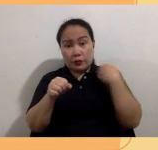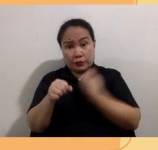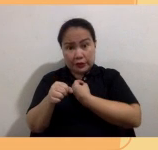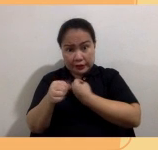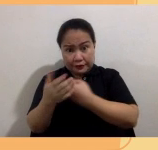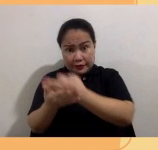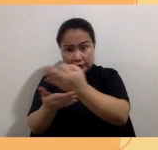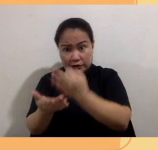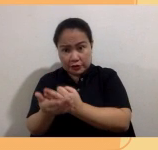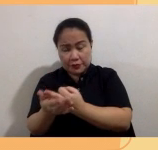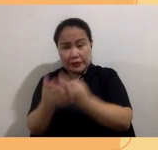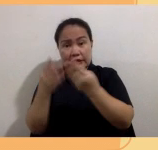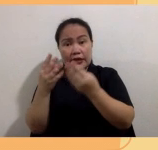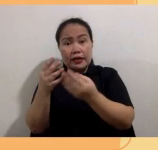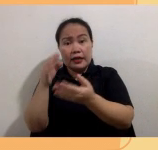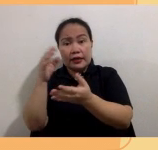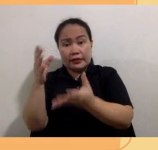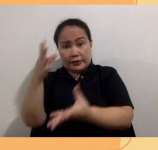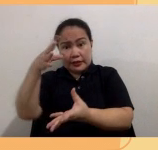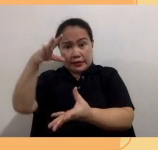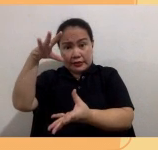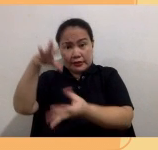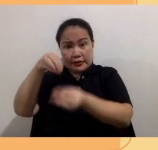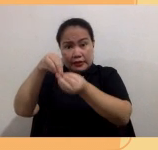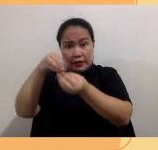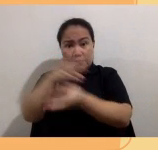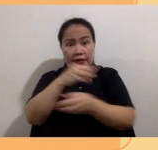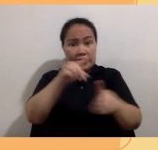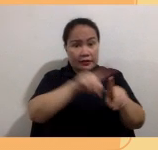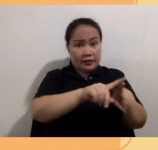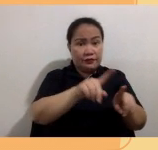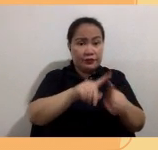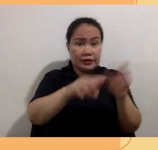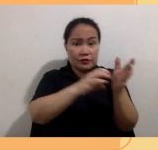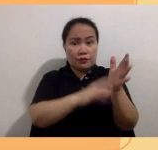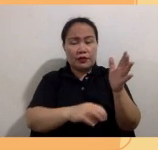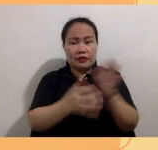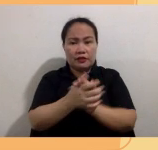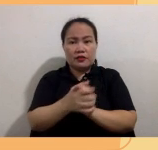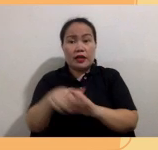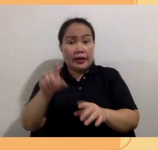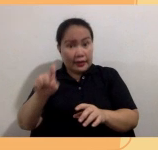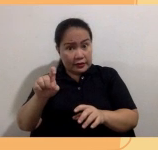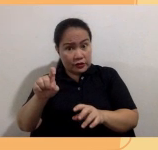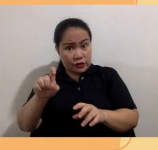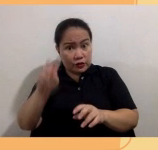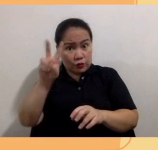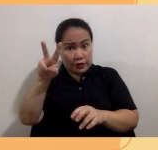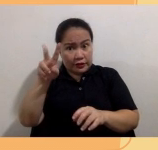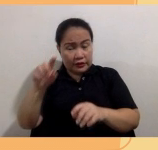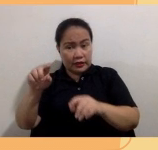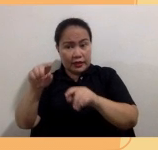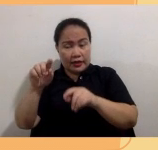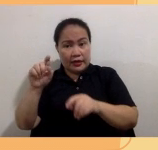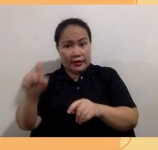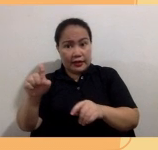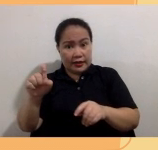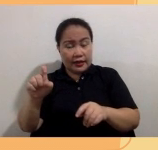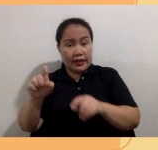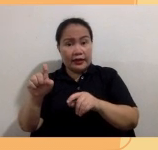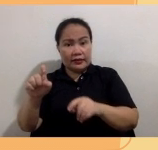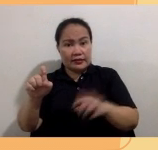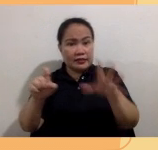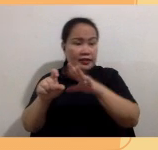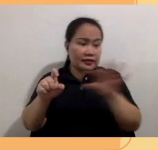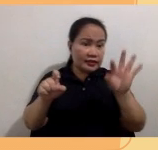be the sum and difference of these squares. Okay, so what is the square root of x squared? That is x. What